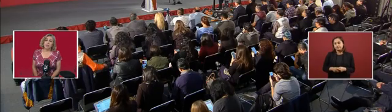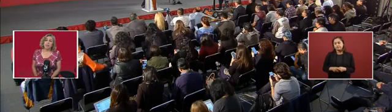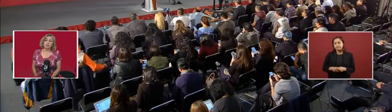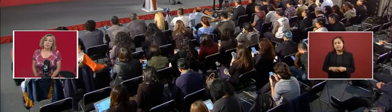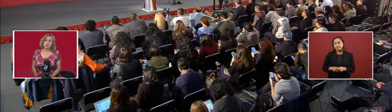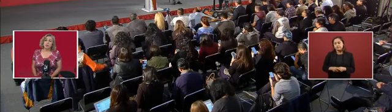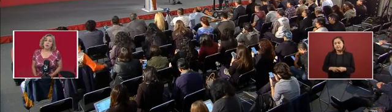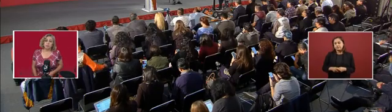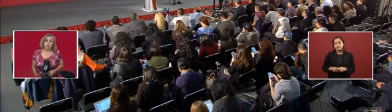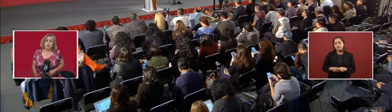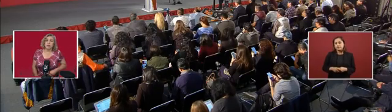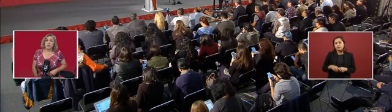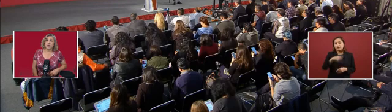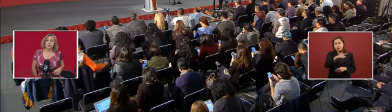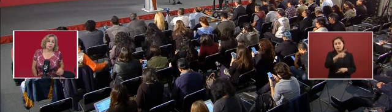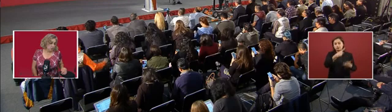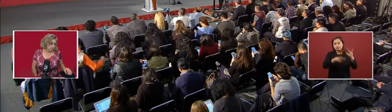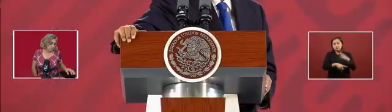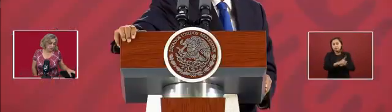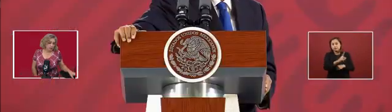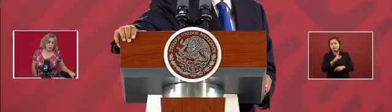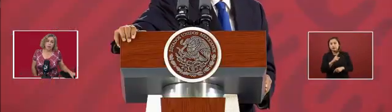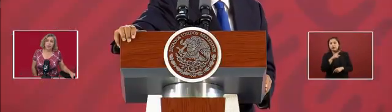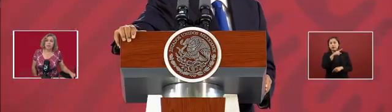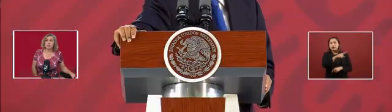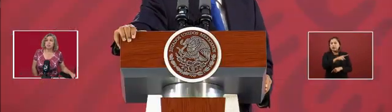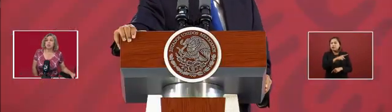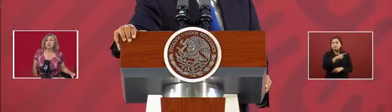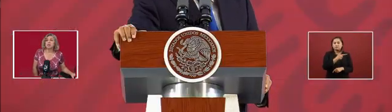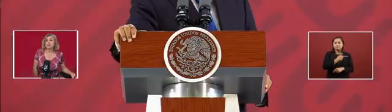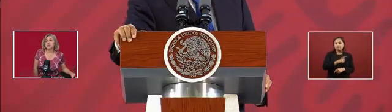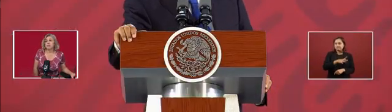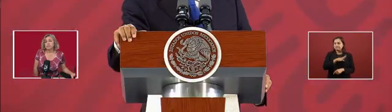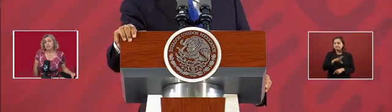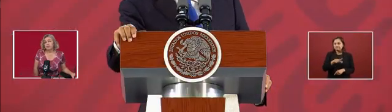no impunity. No hay influyentismo. There is no